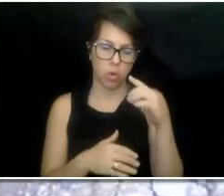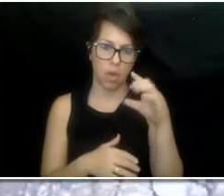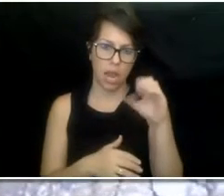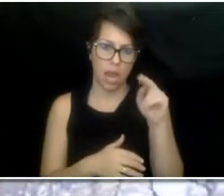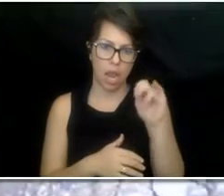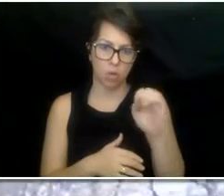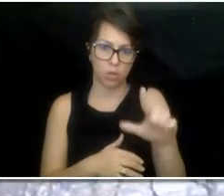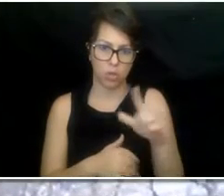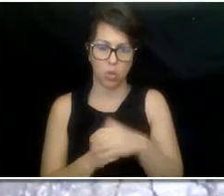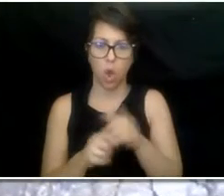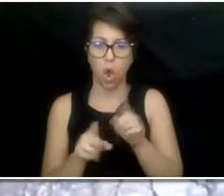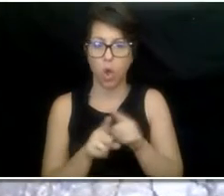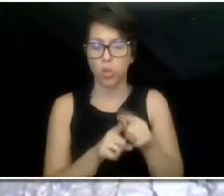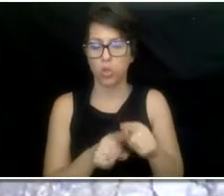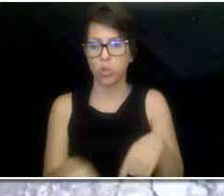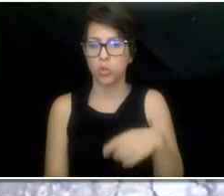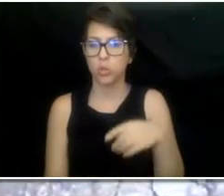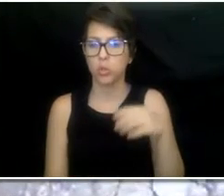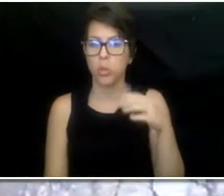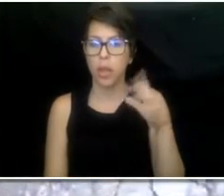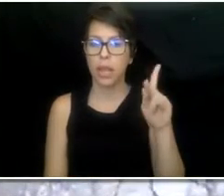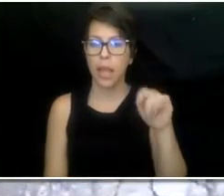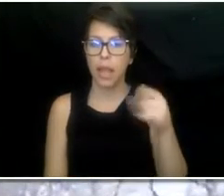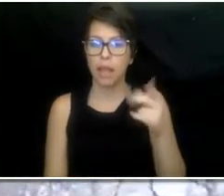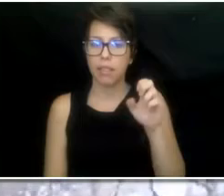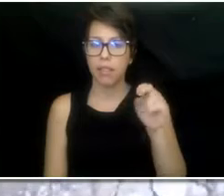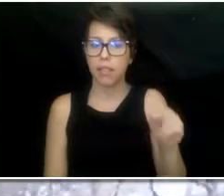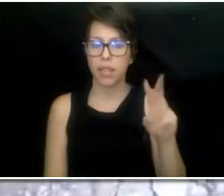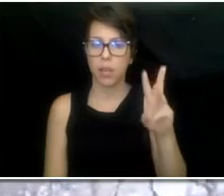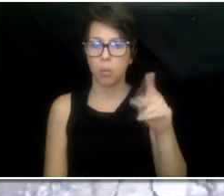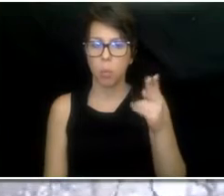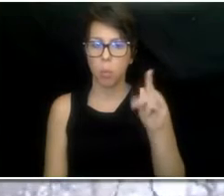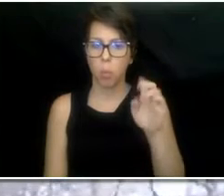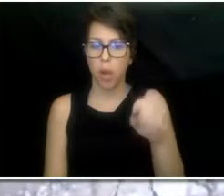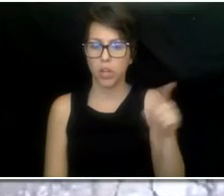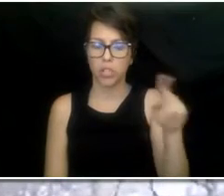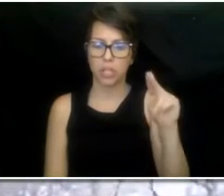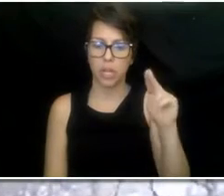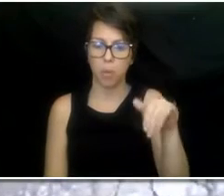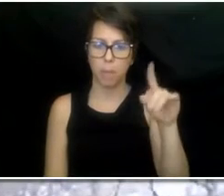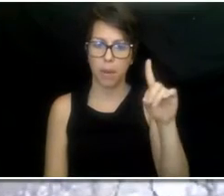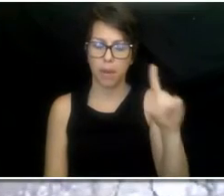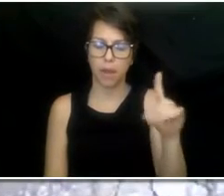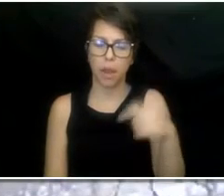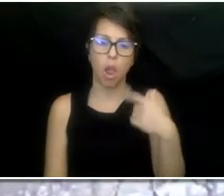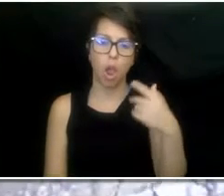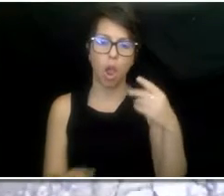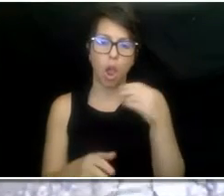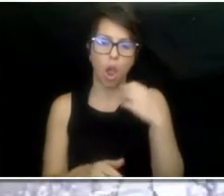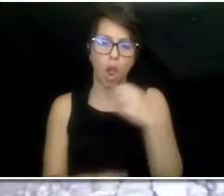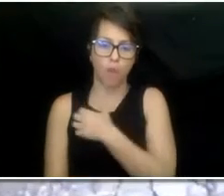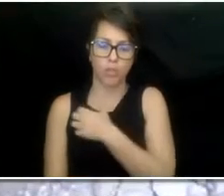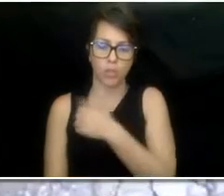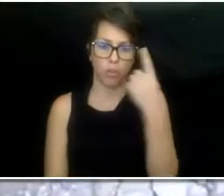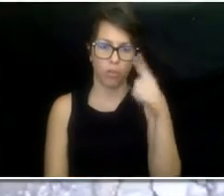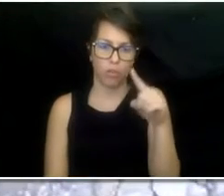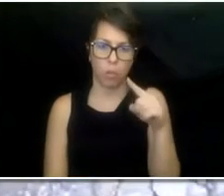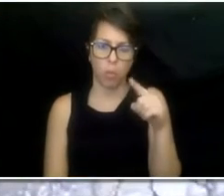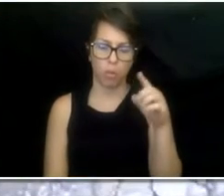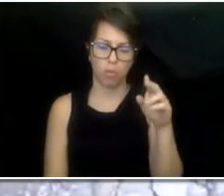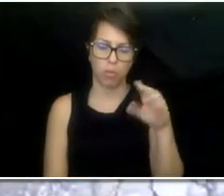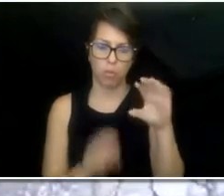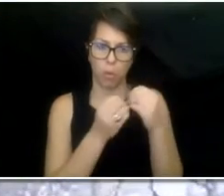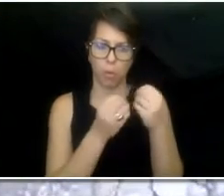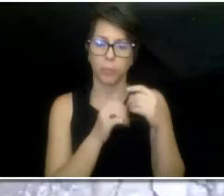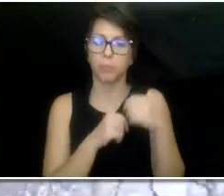domestic violence in New York City covid-19 puts into to Sharp Focus the vulnerabilities that many people in